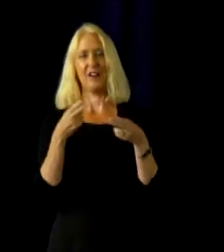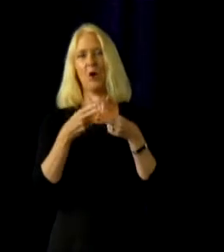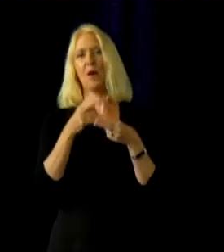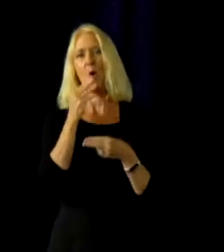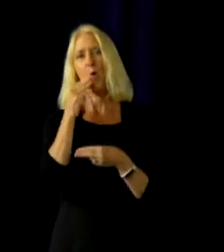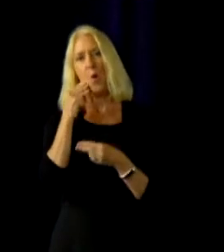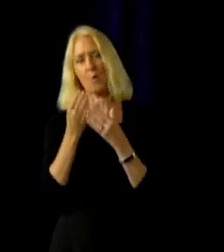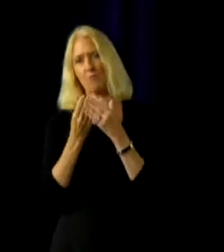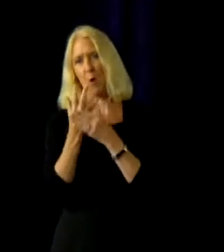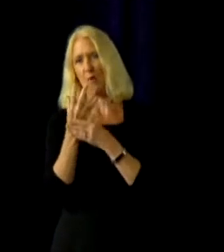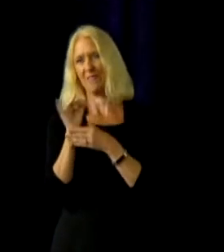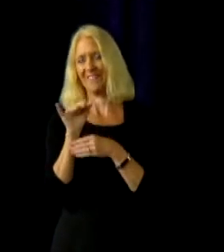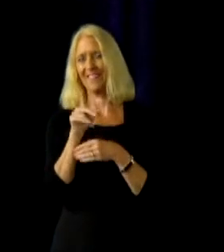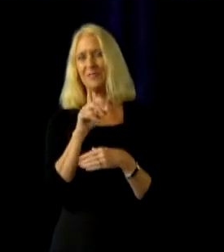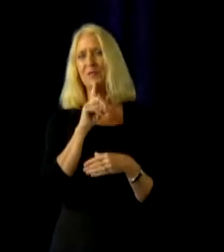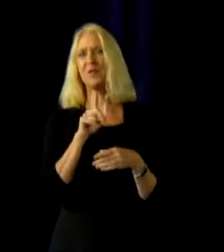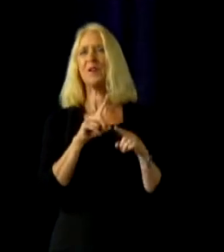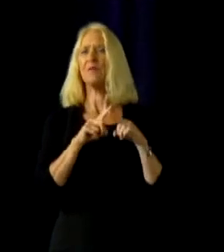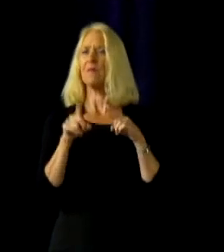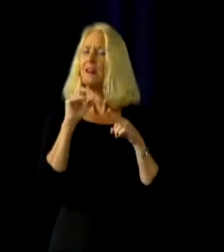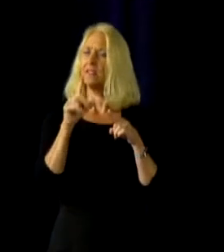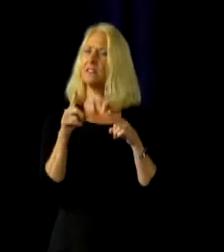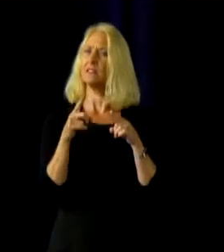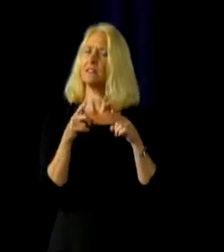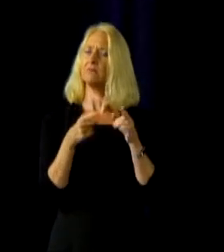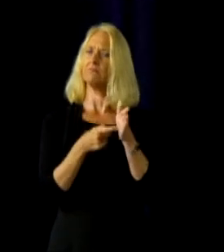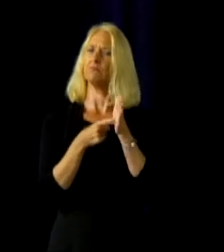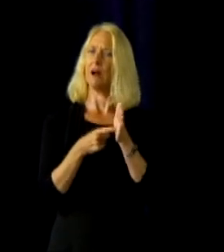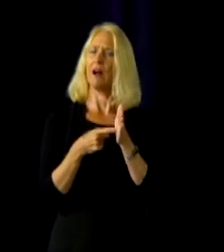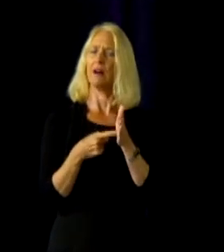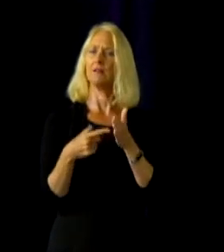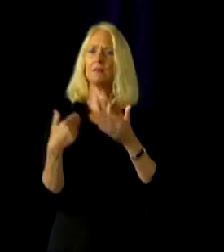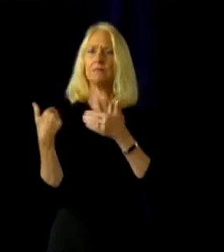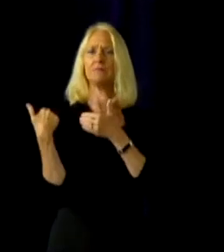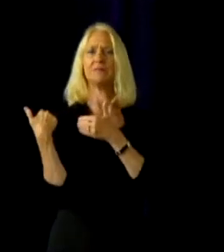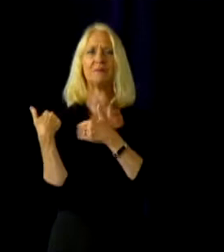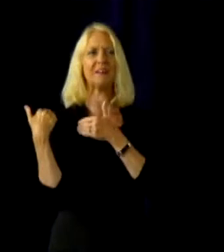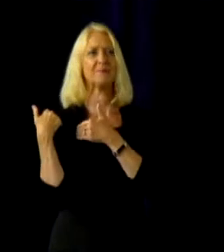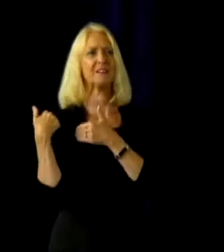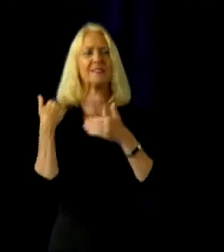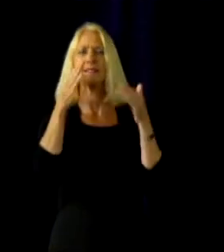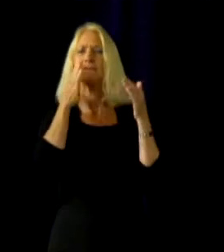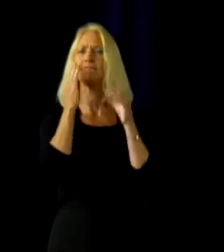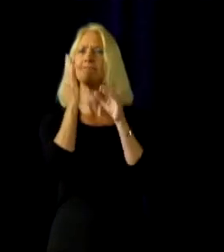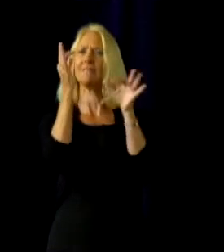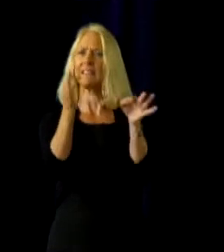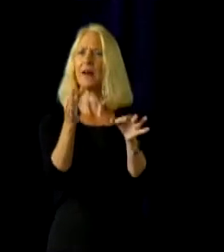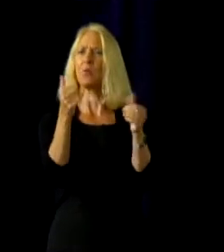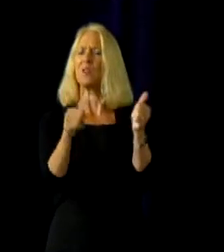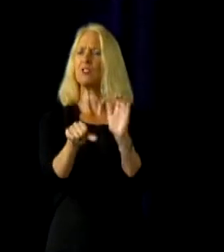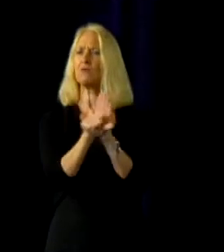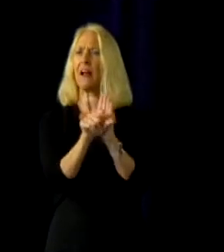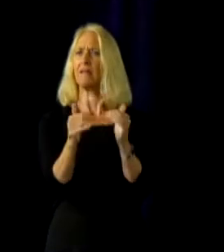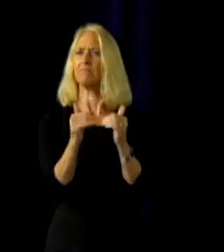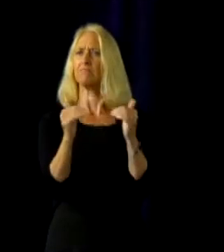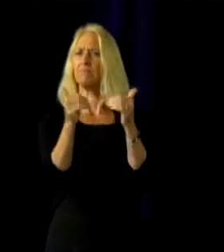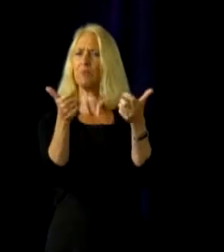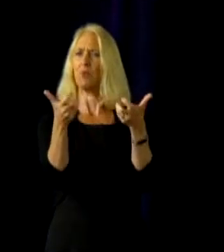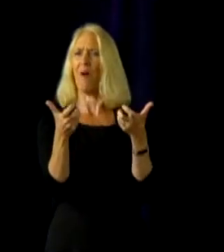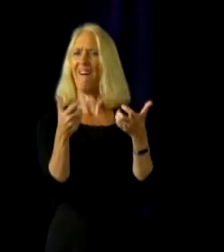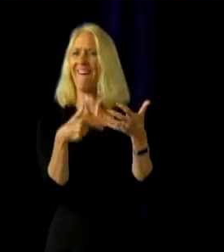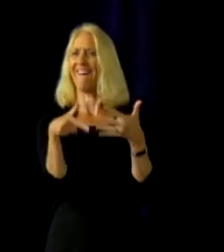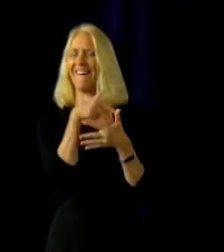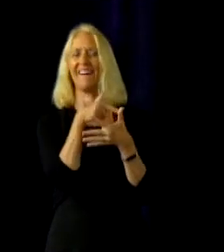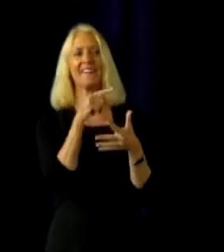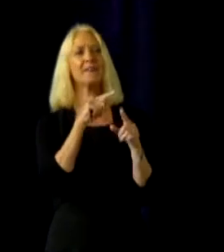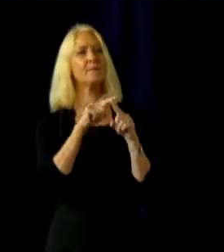But she put the onus on us to make a decision, what grade do you want? And not only did she put the onus on us to do that, but